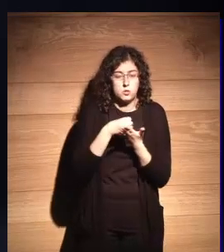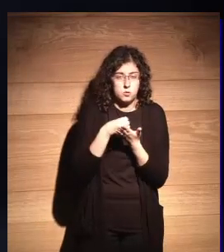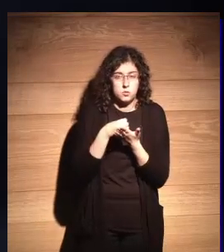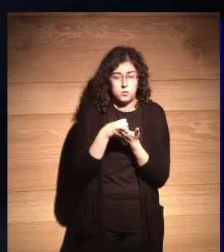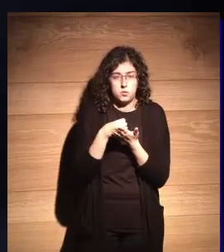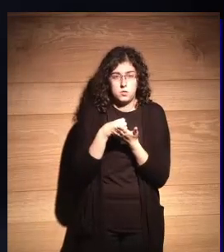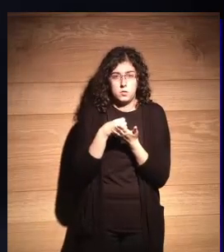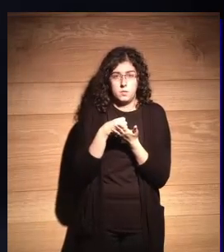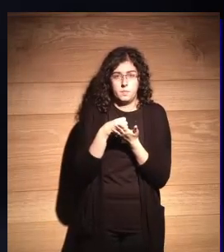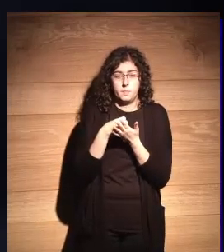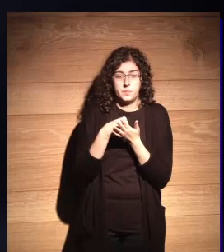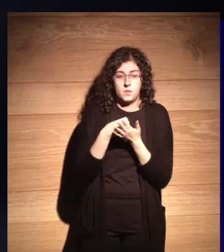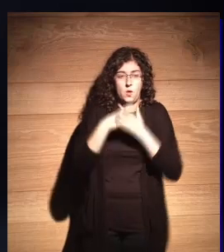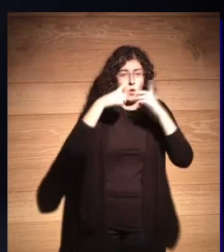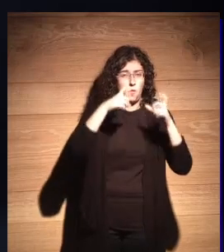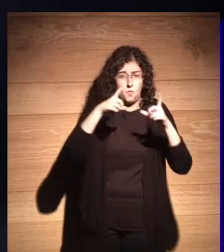of pictures, and I think in the end